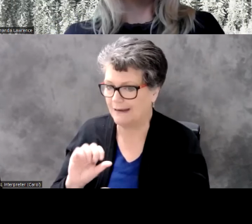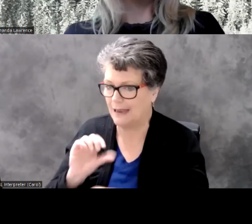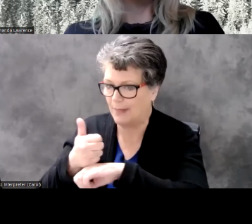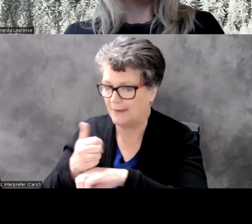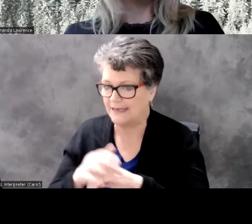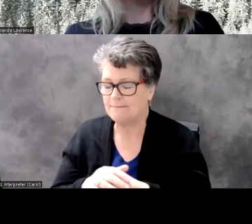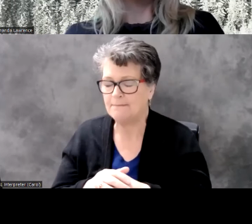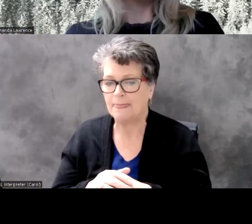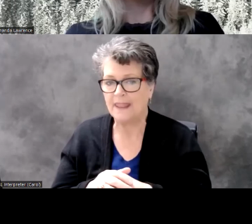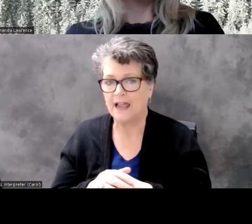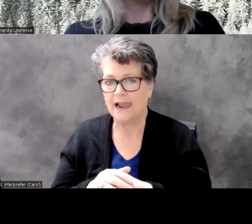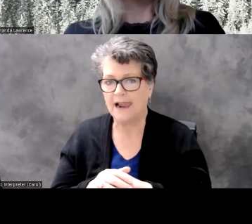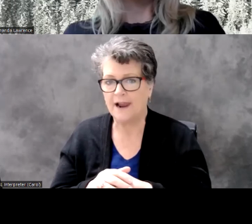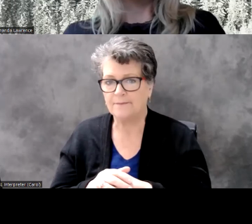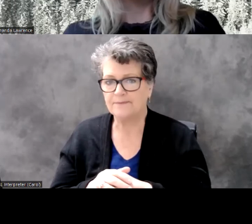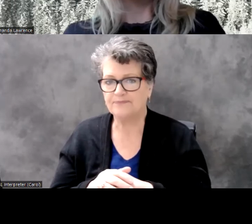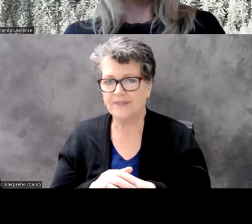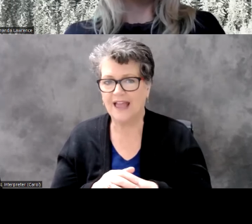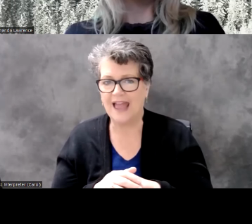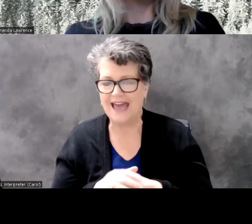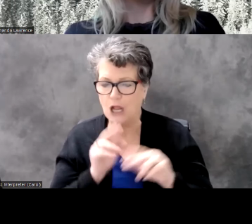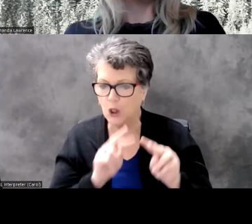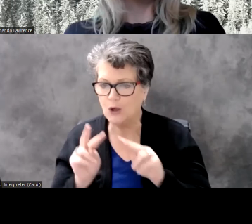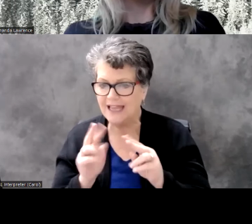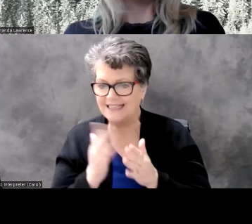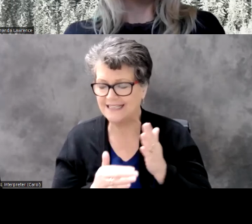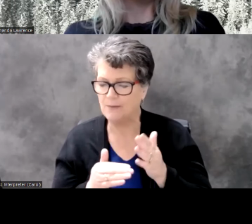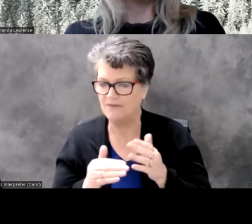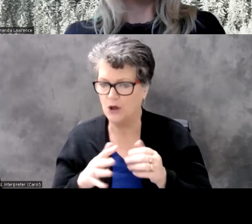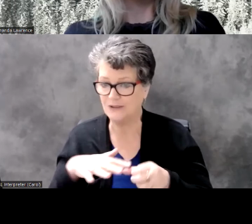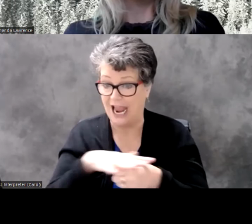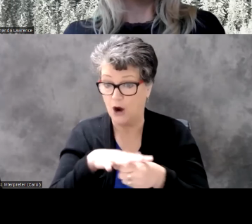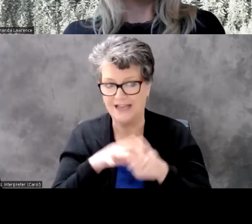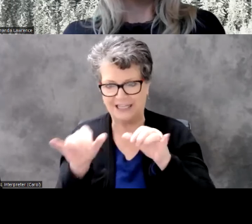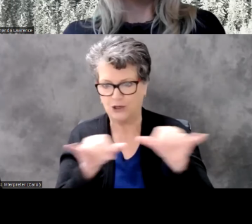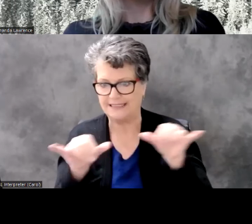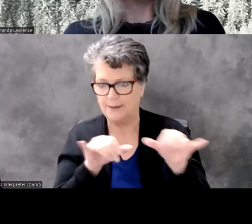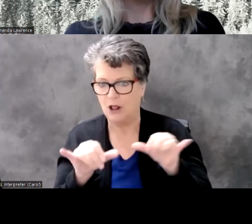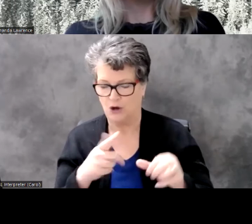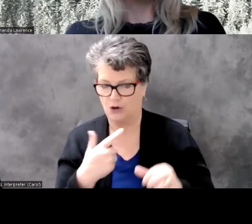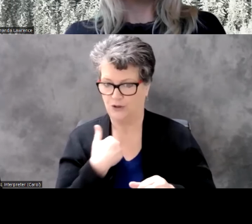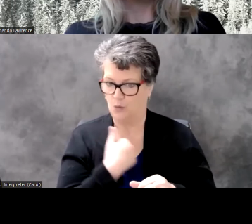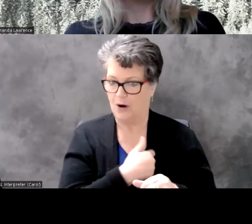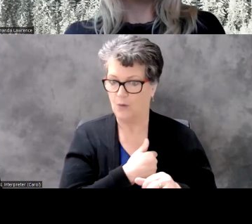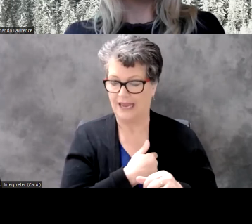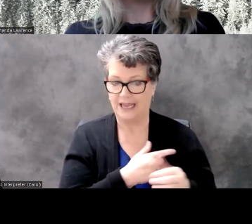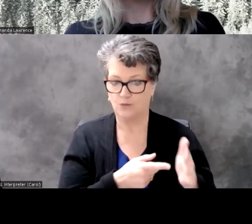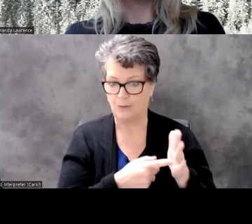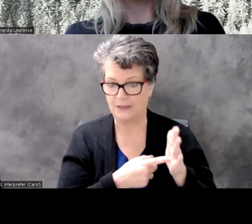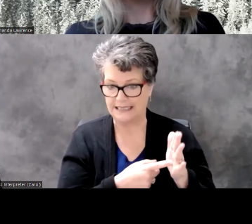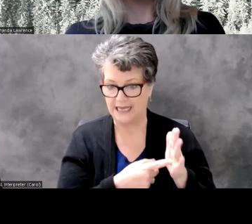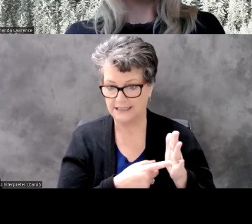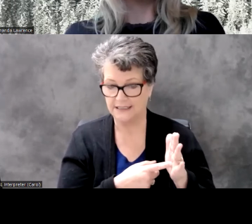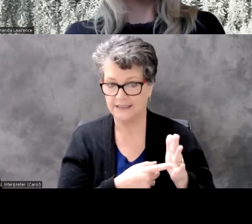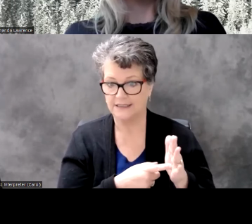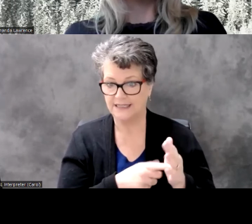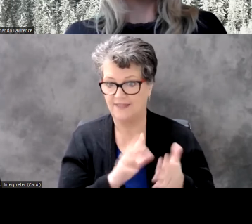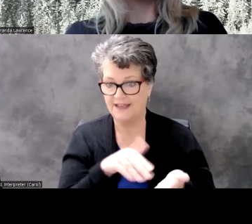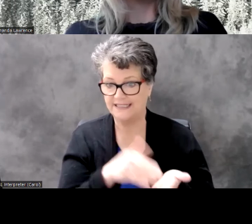chat. And looking at some of the catchment areas that are very similar to the one that I represent in the Central